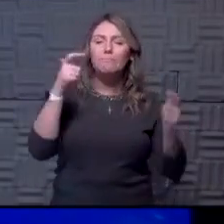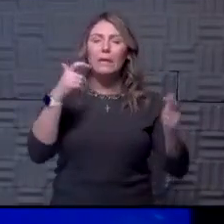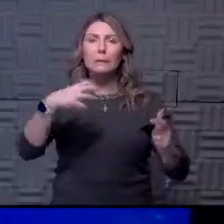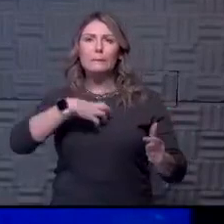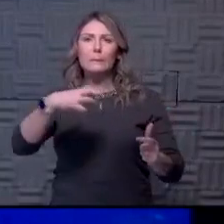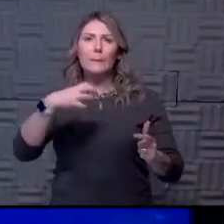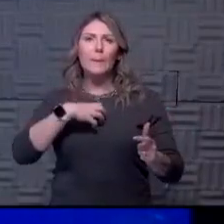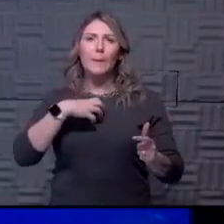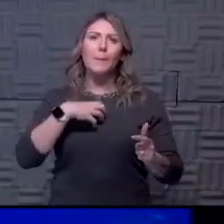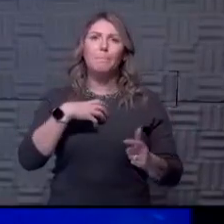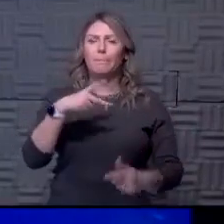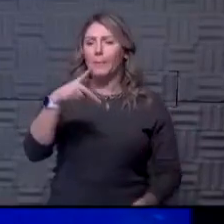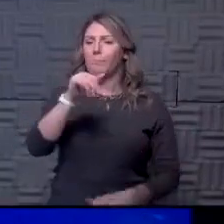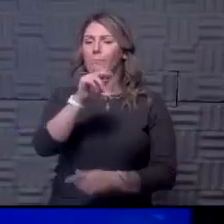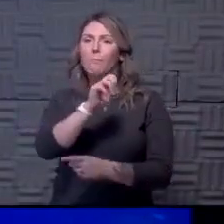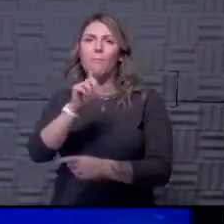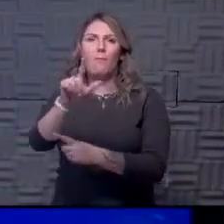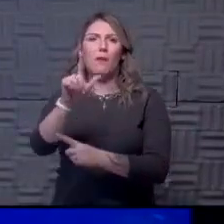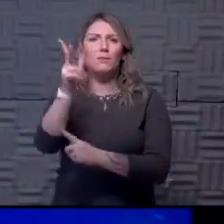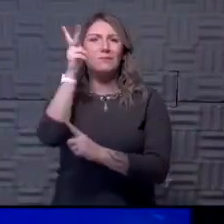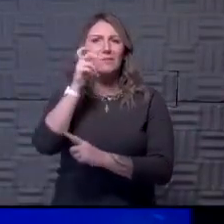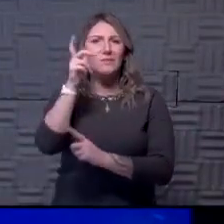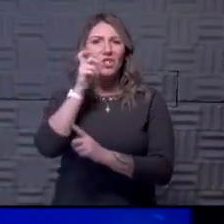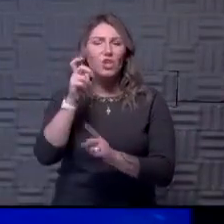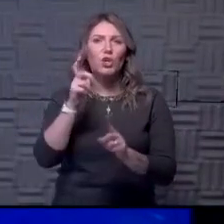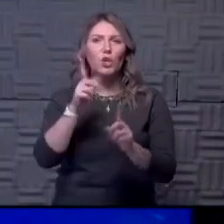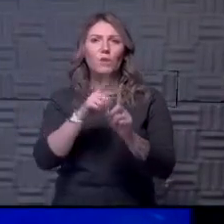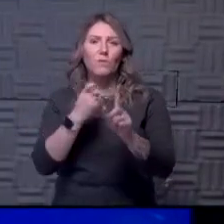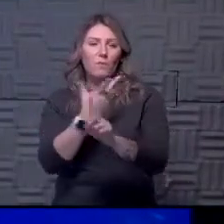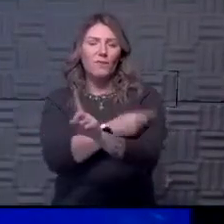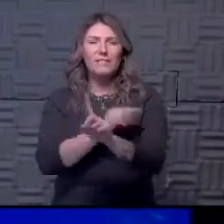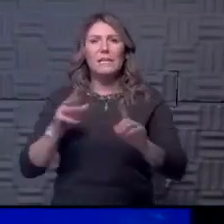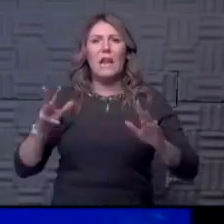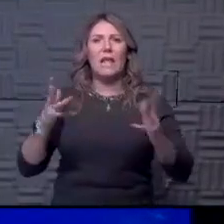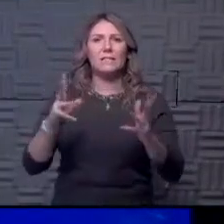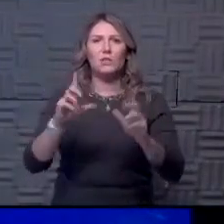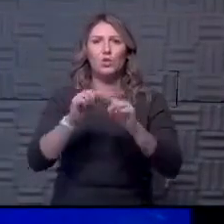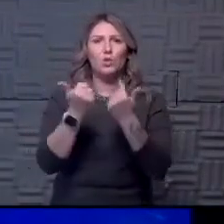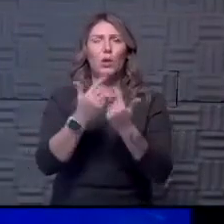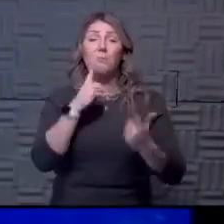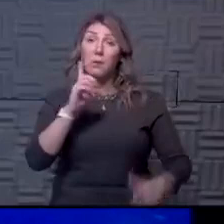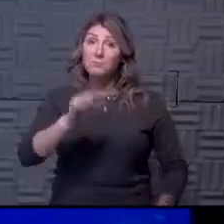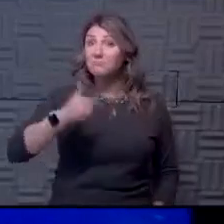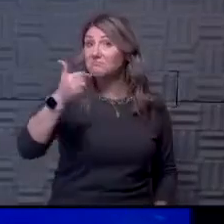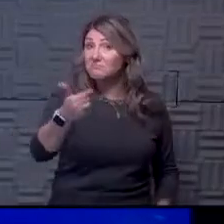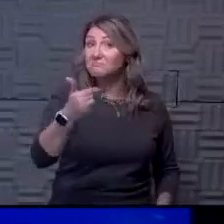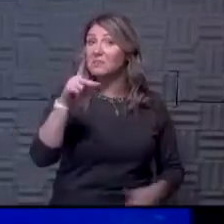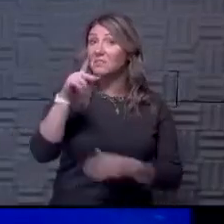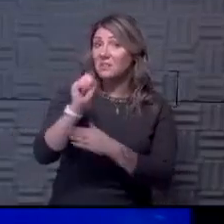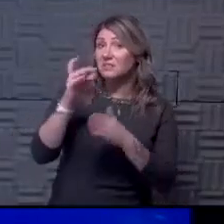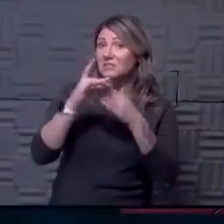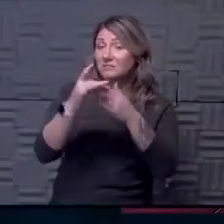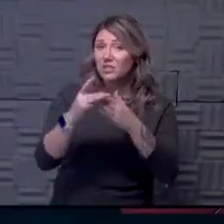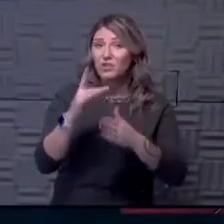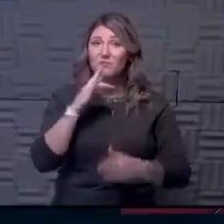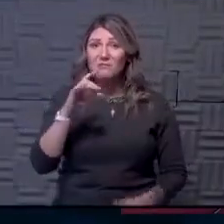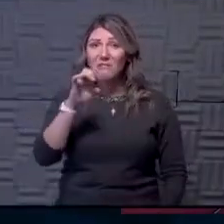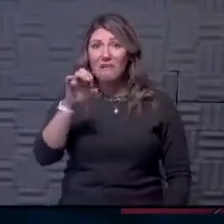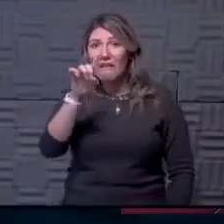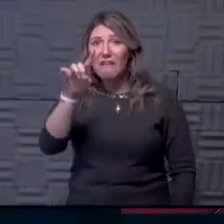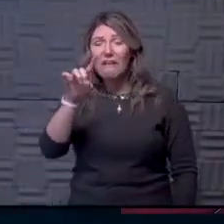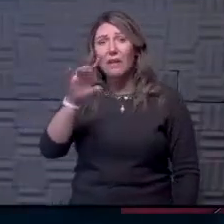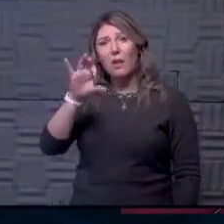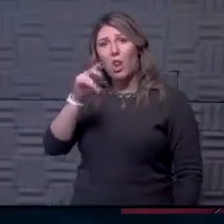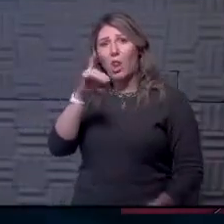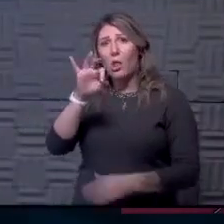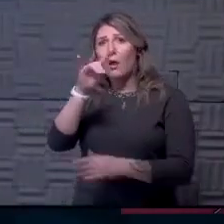Western Kansas is hearing among vaccine-hesitant groups? Let me turn to our Kansas leadership folks and say, Ed, Claudia, what are you